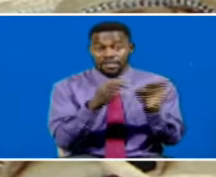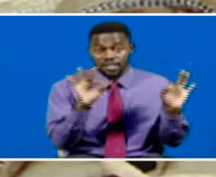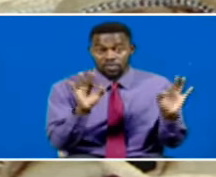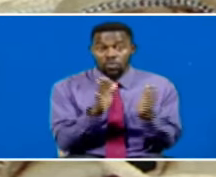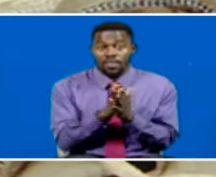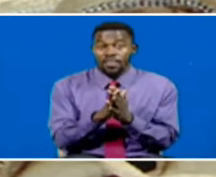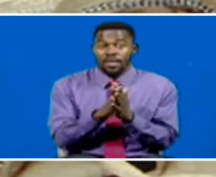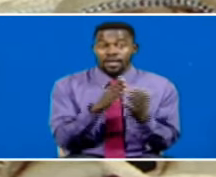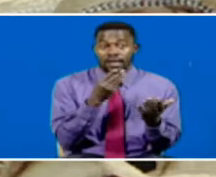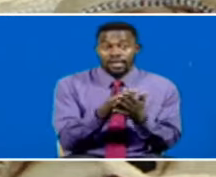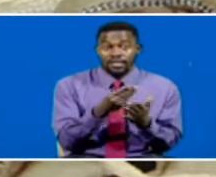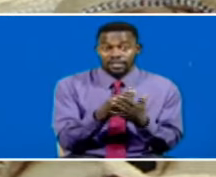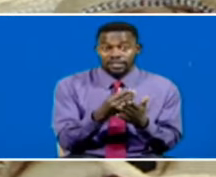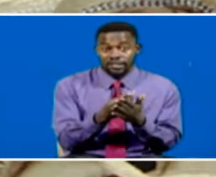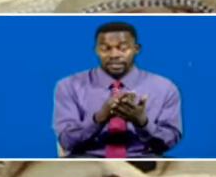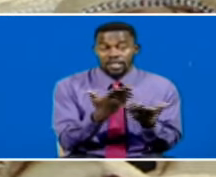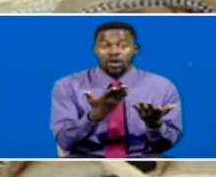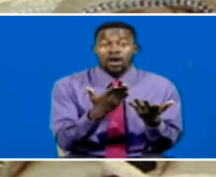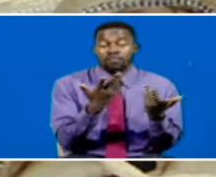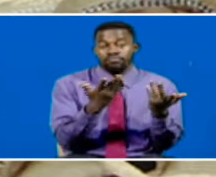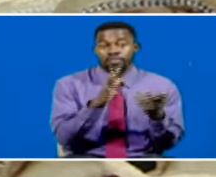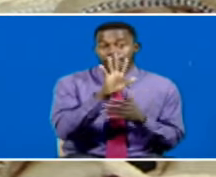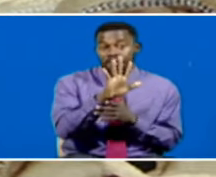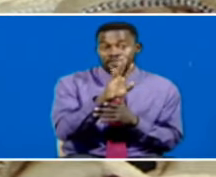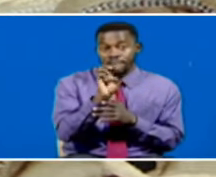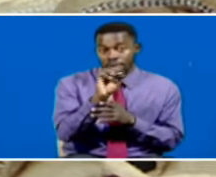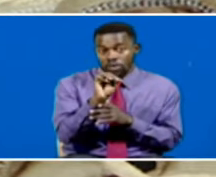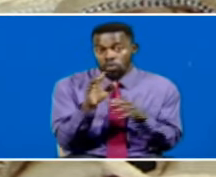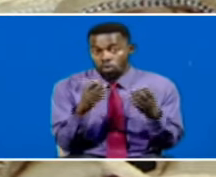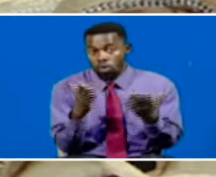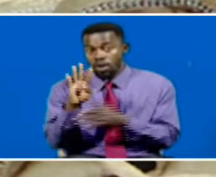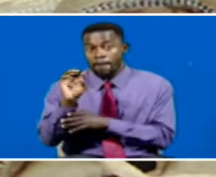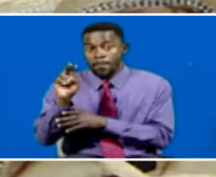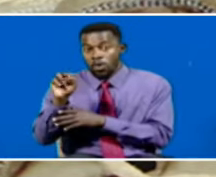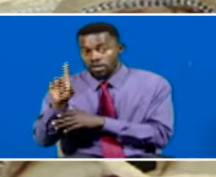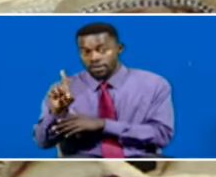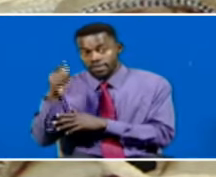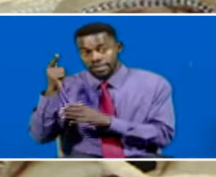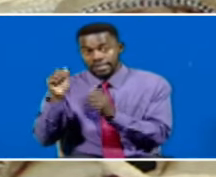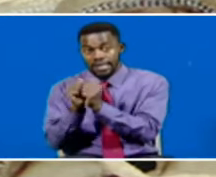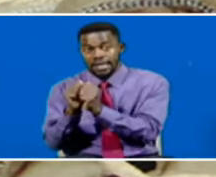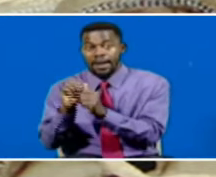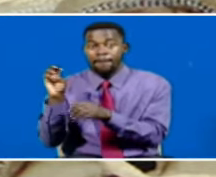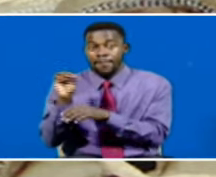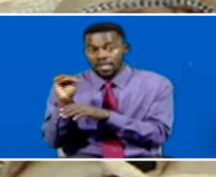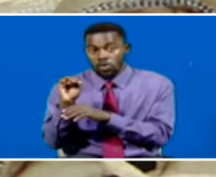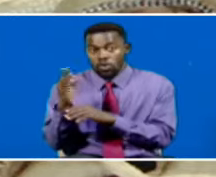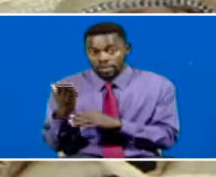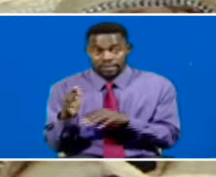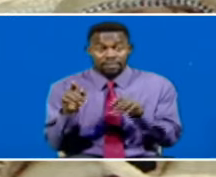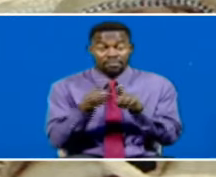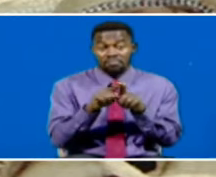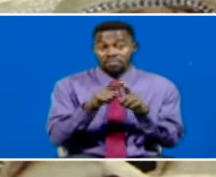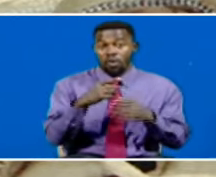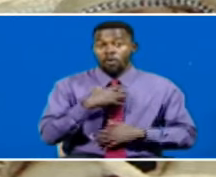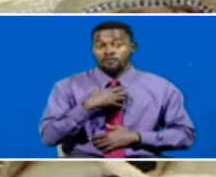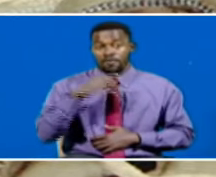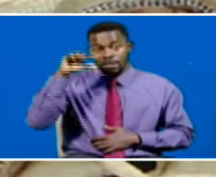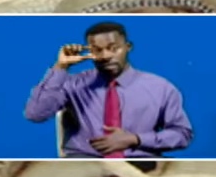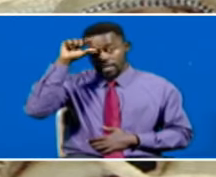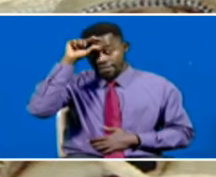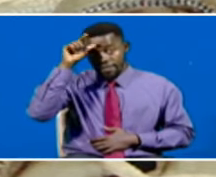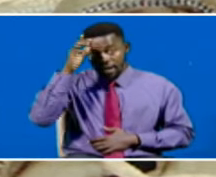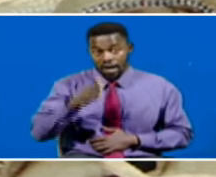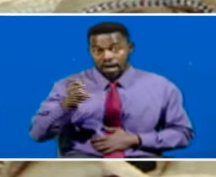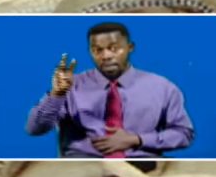million shillings each, or a bond of 10 million shillings. And in another case, embattled former Muranga Governor Mwangi Wa Iria engaged his